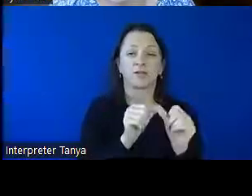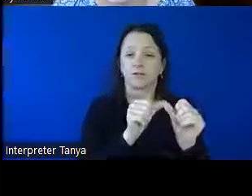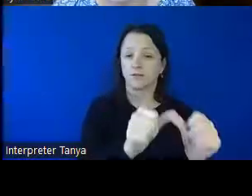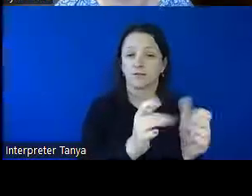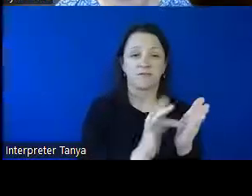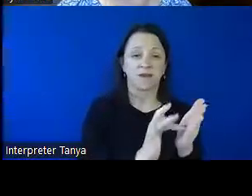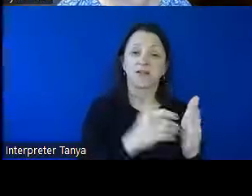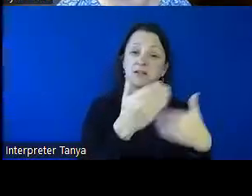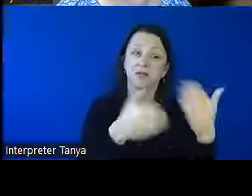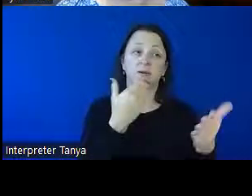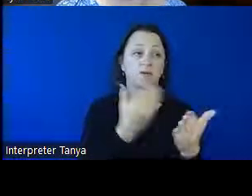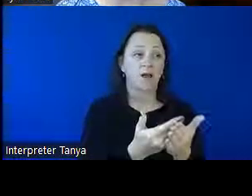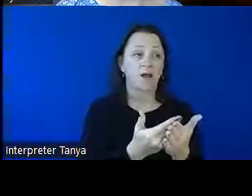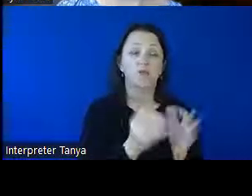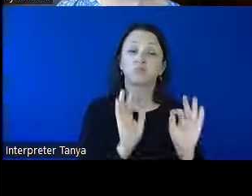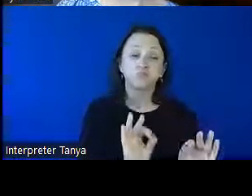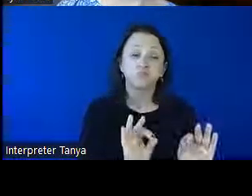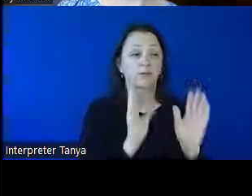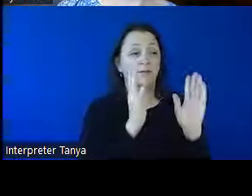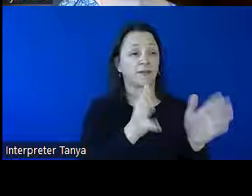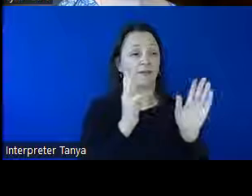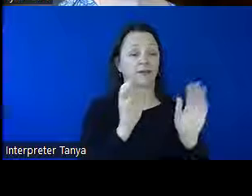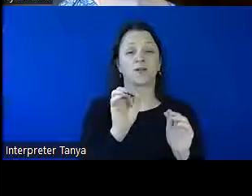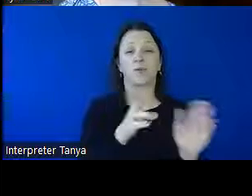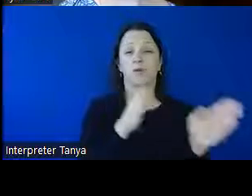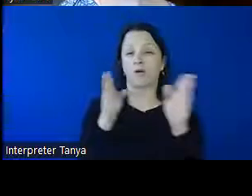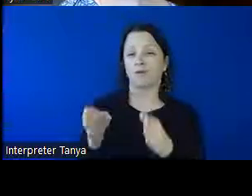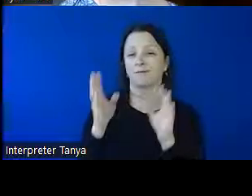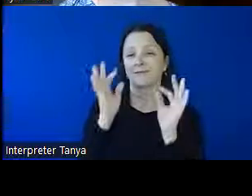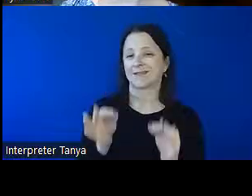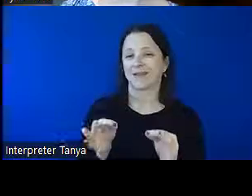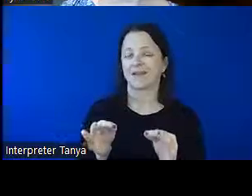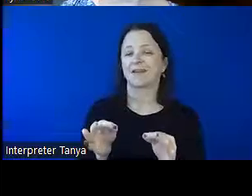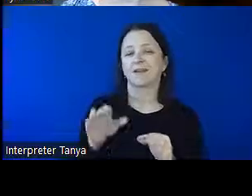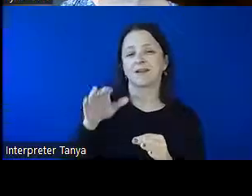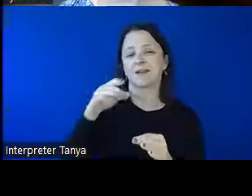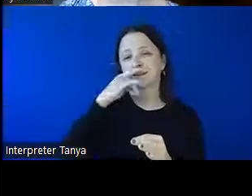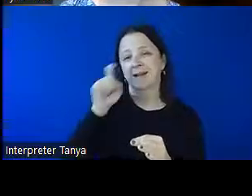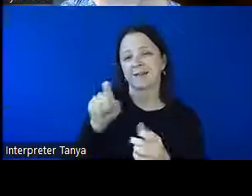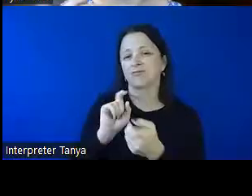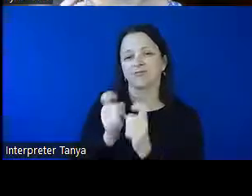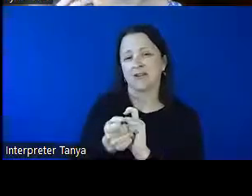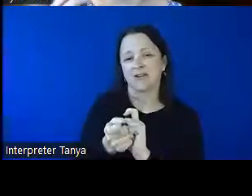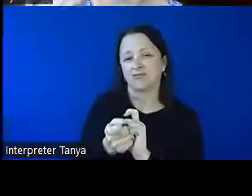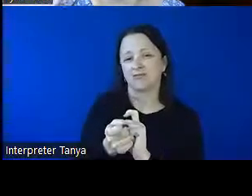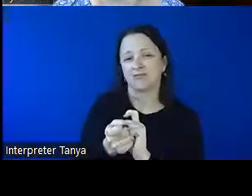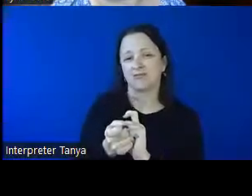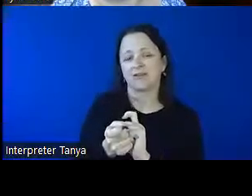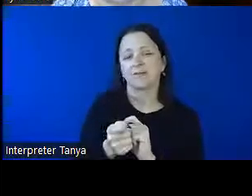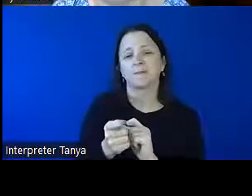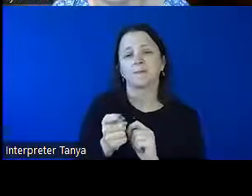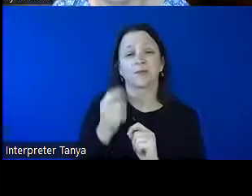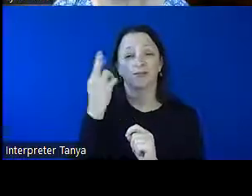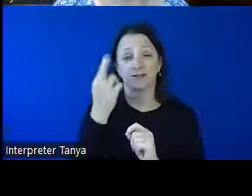it's going well, no need to change, or we'll decide that the child needs to change. And that's usually because either